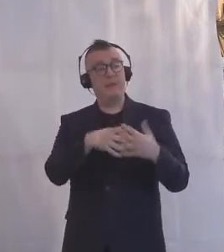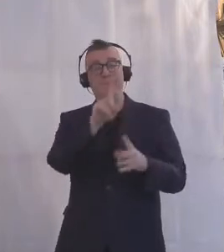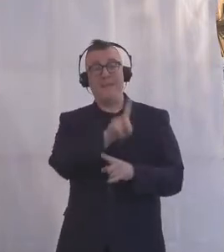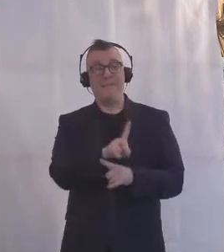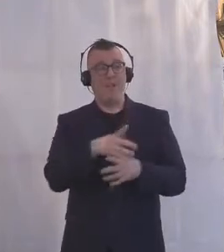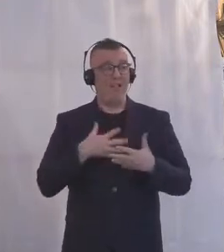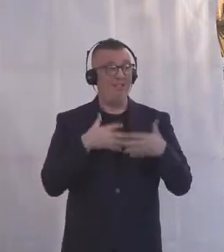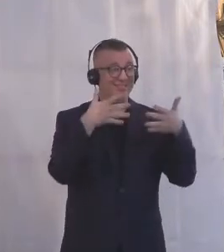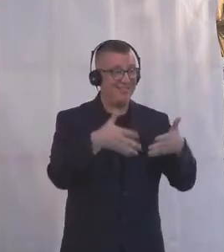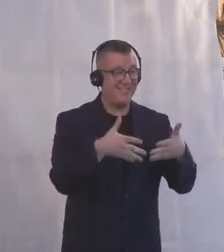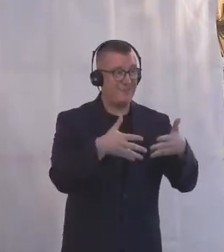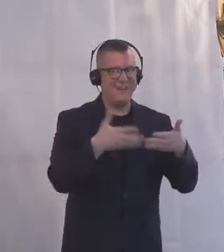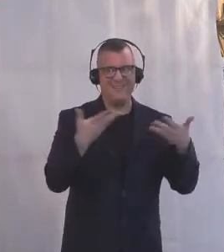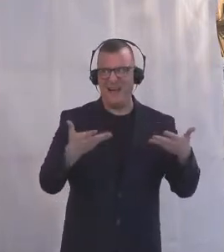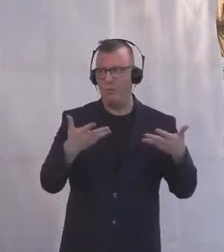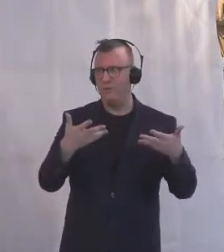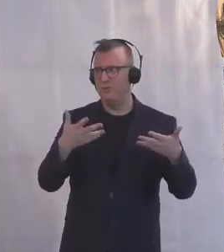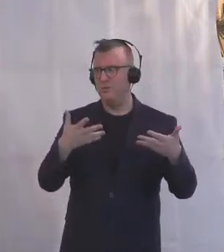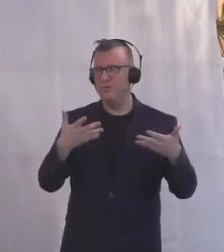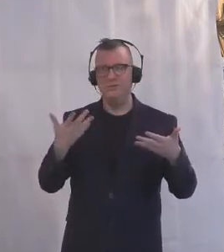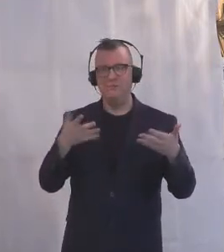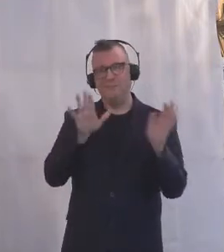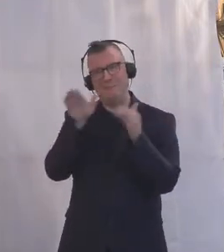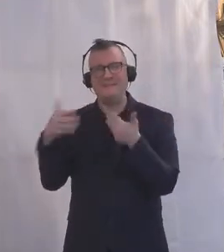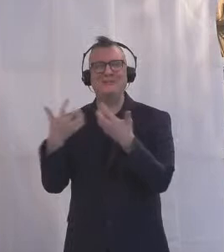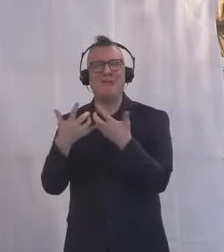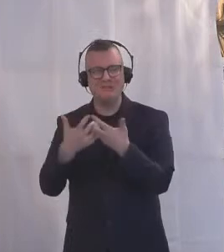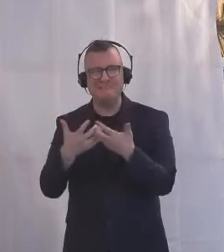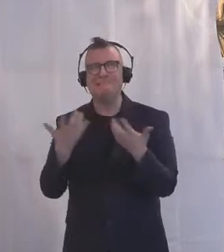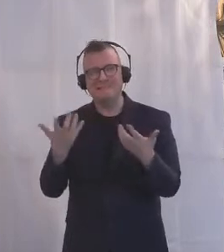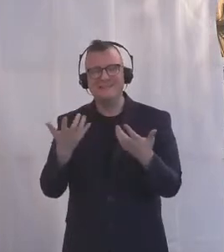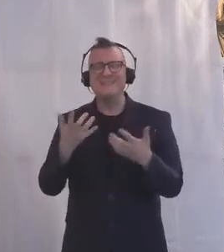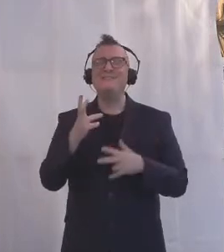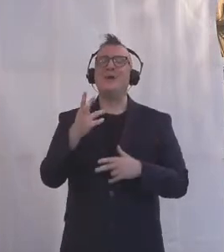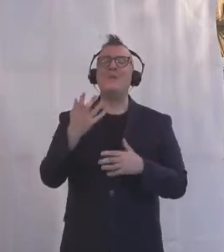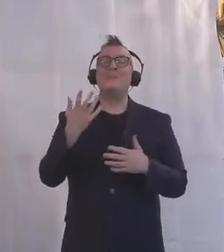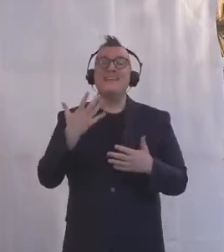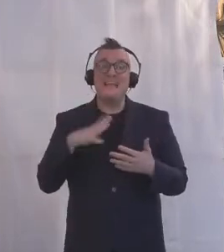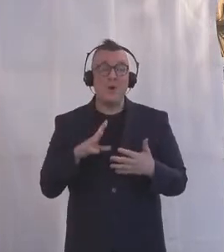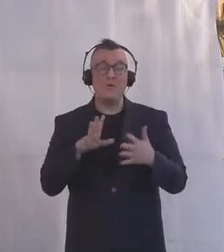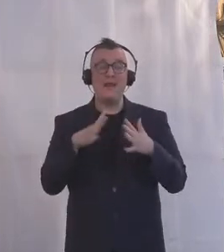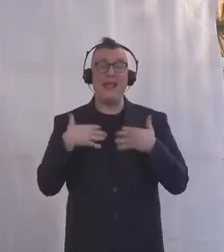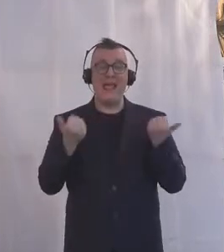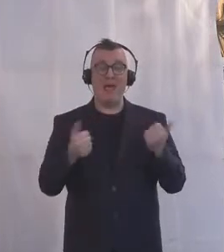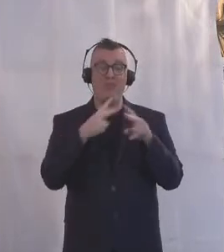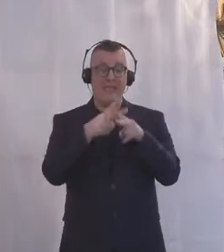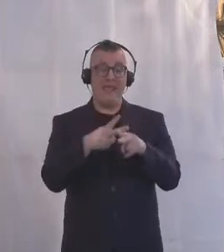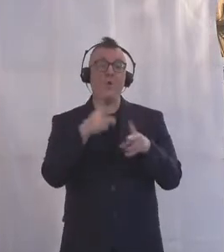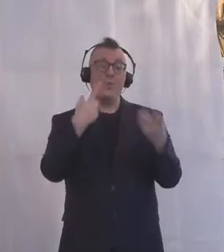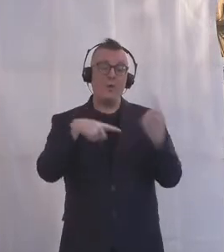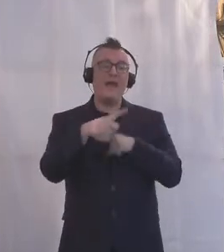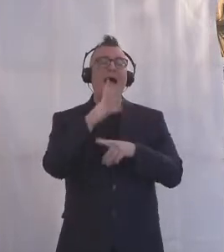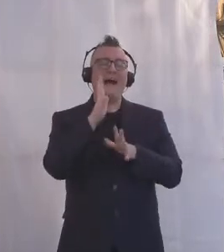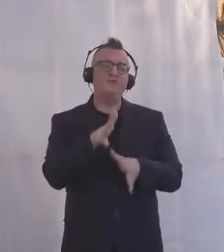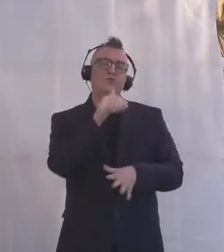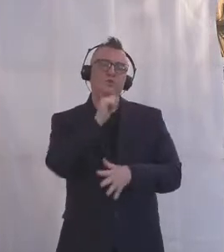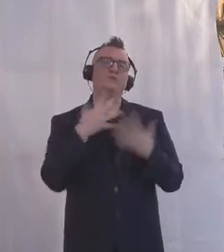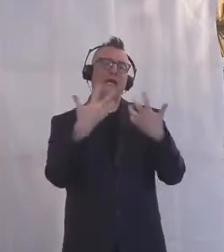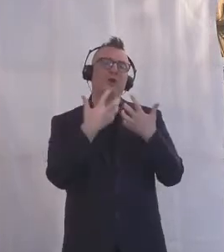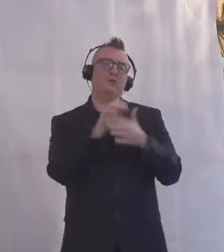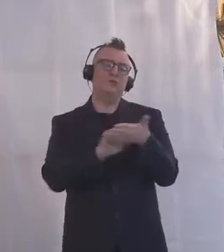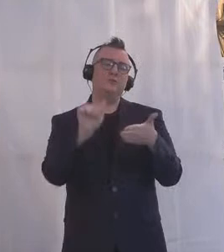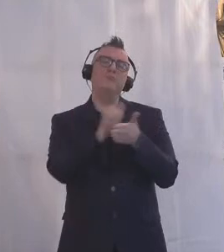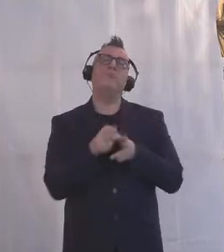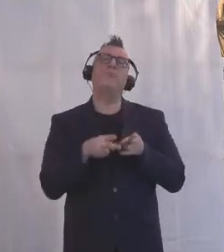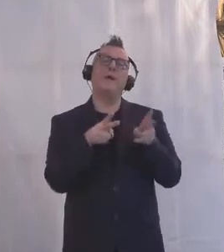working in technology. Because what we need to be doing in healthcare is leveraging technology, using it in the right way